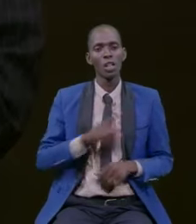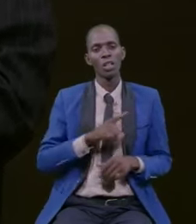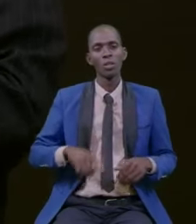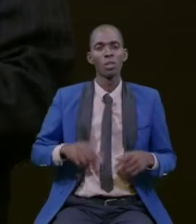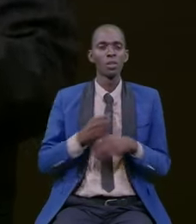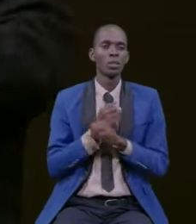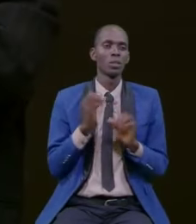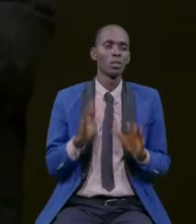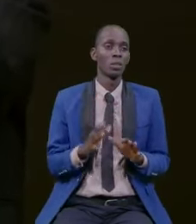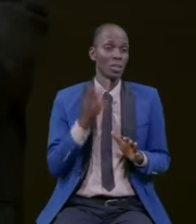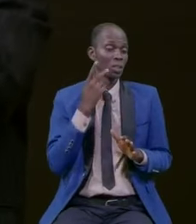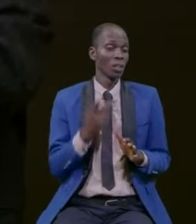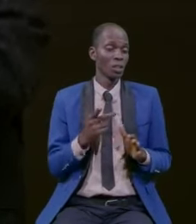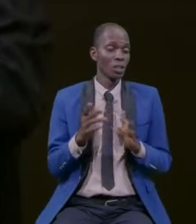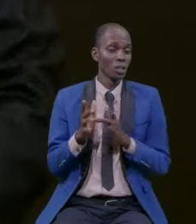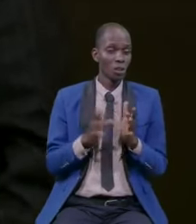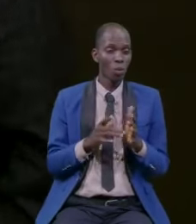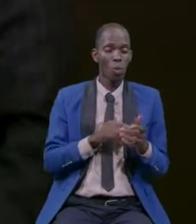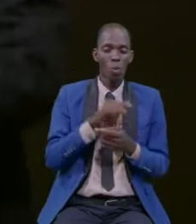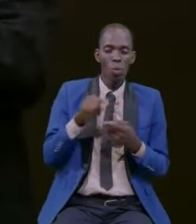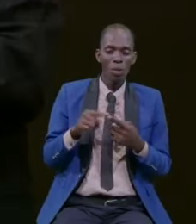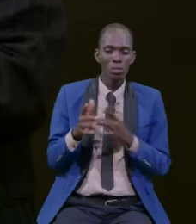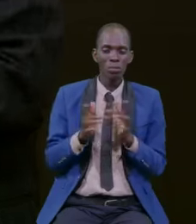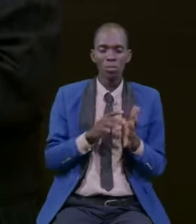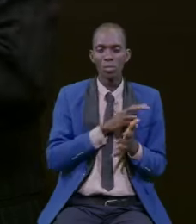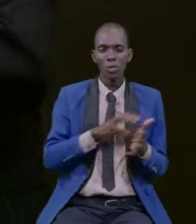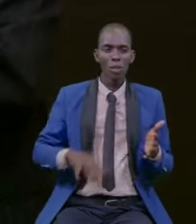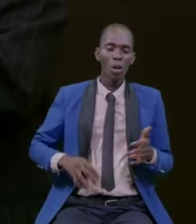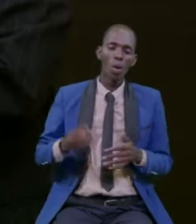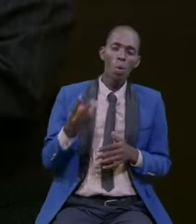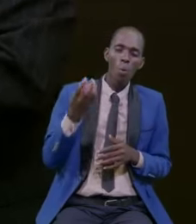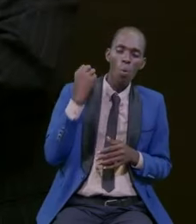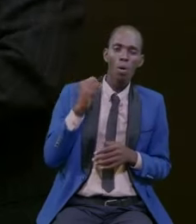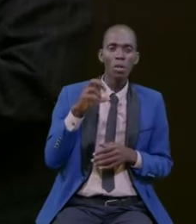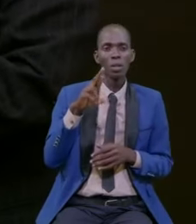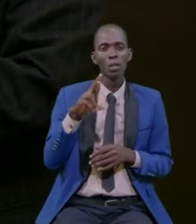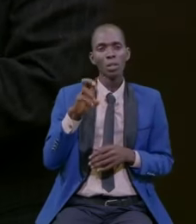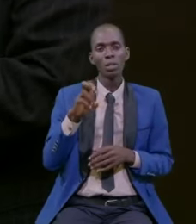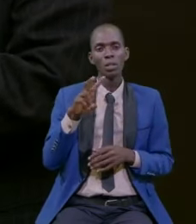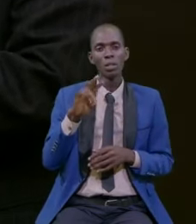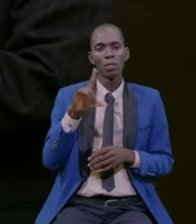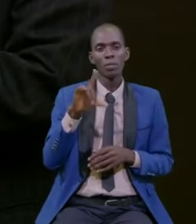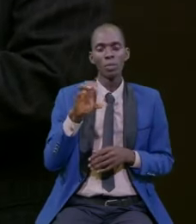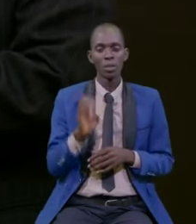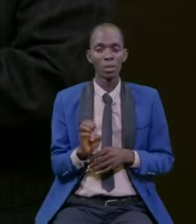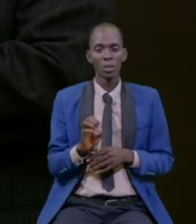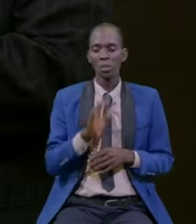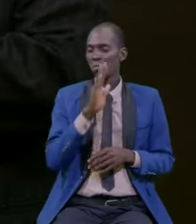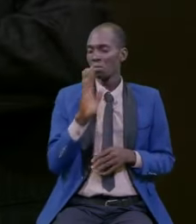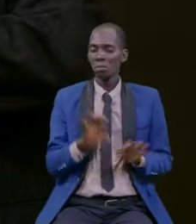reviled he reviled not again when he suffered is